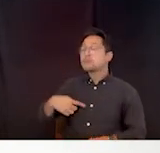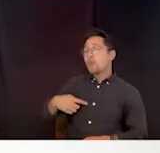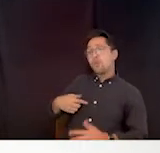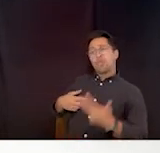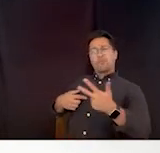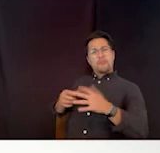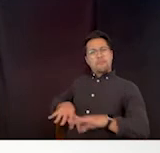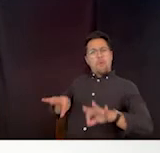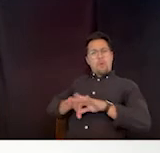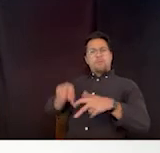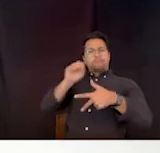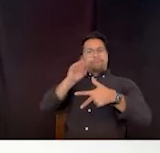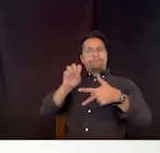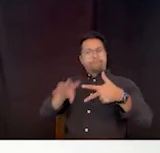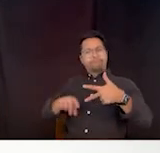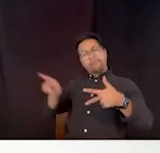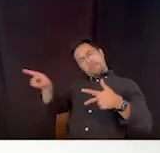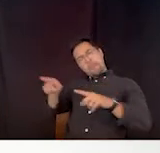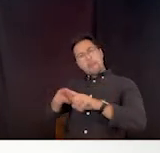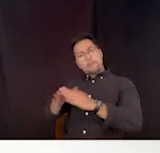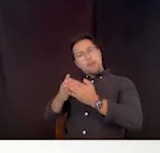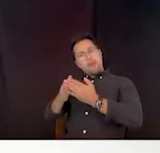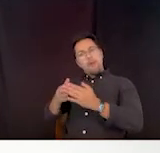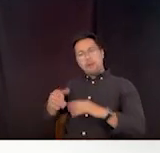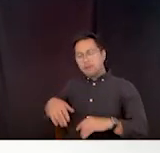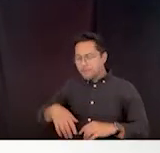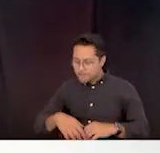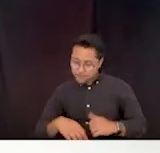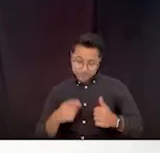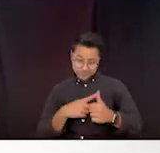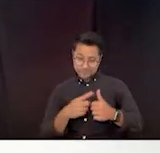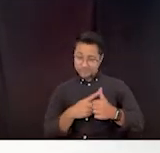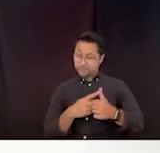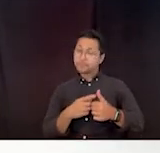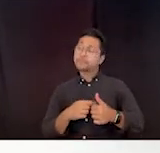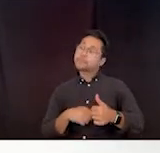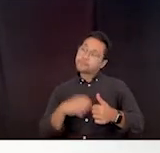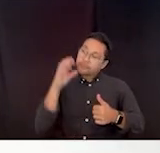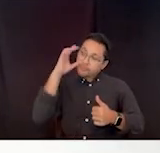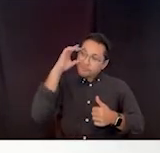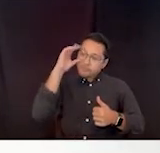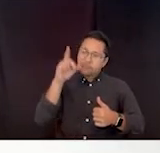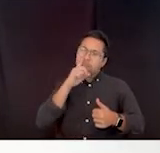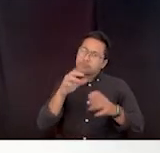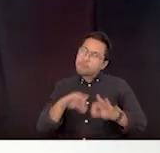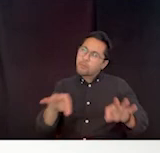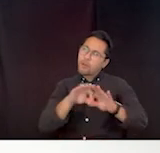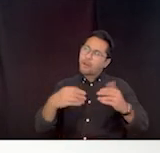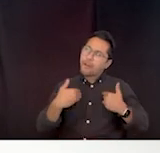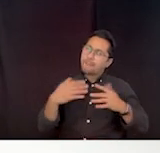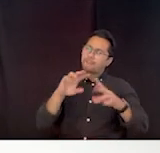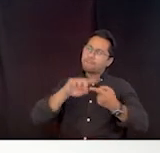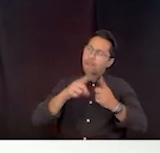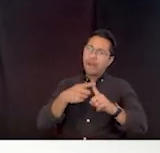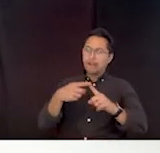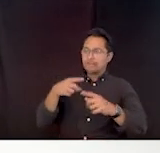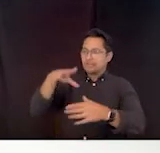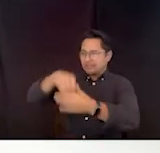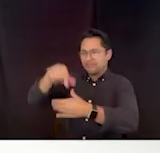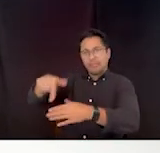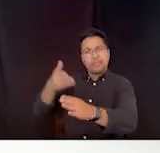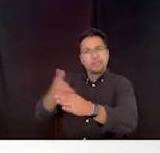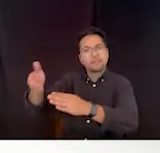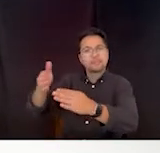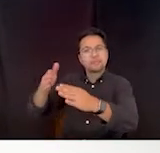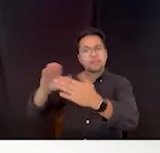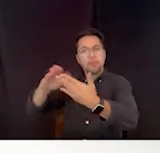and actually from this session, I think. So the first one is that it's important to have friends within the special needs community. If you're new on